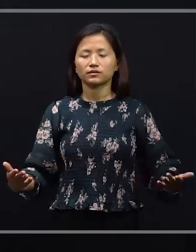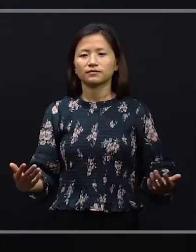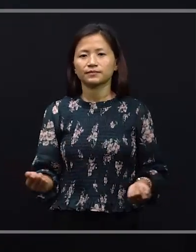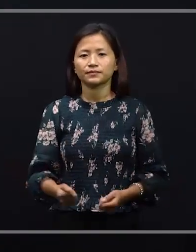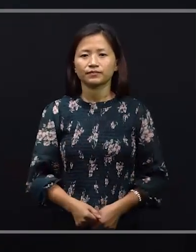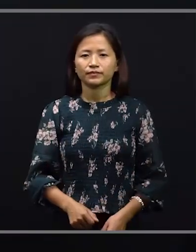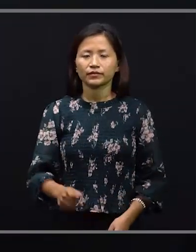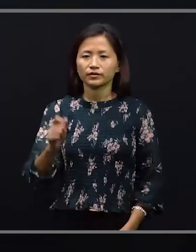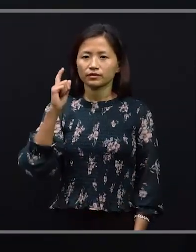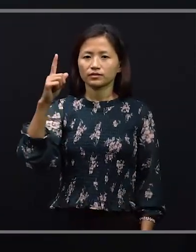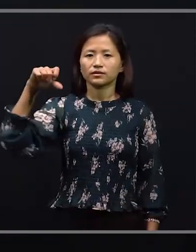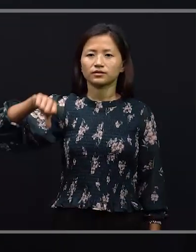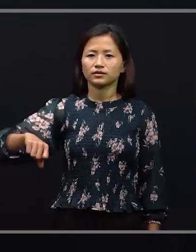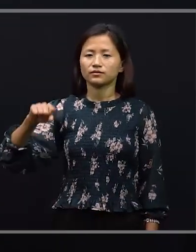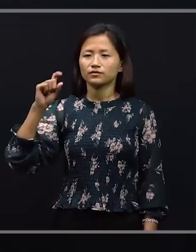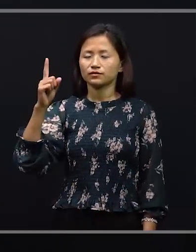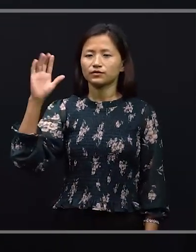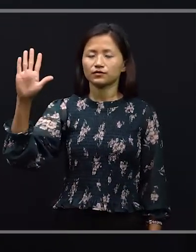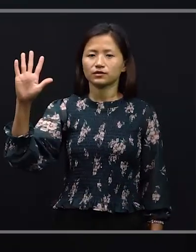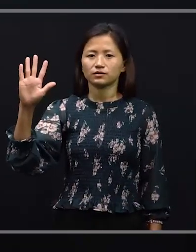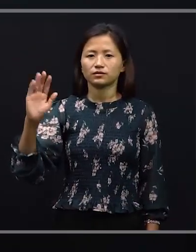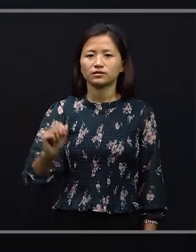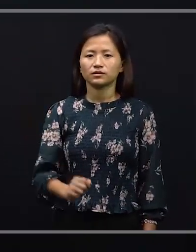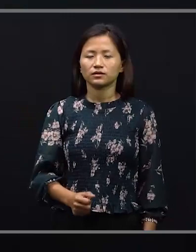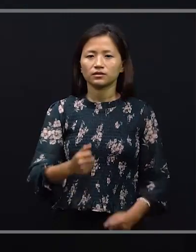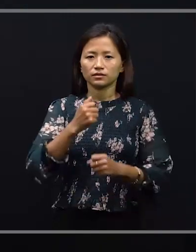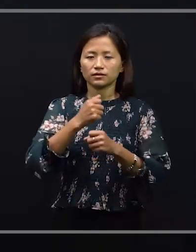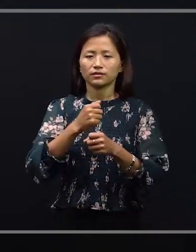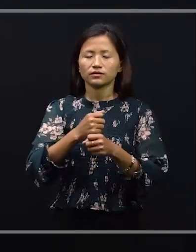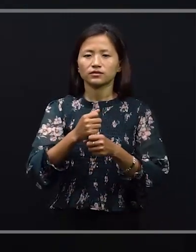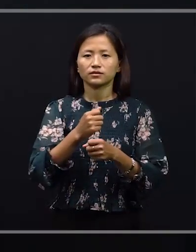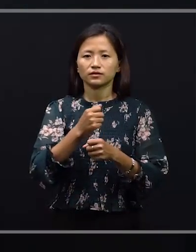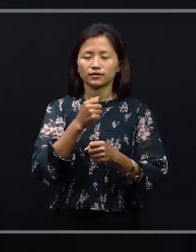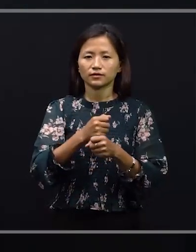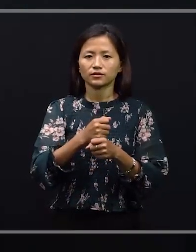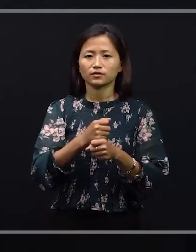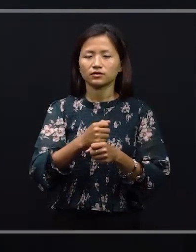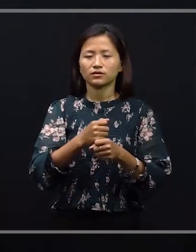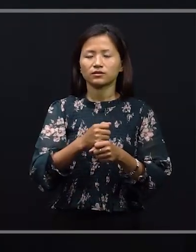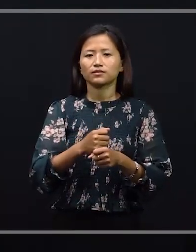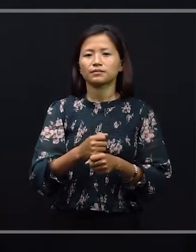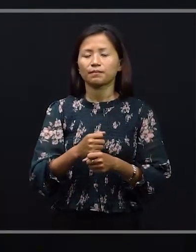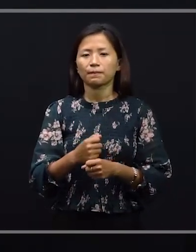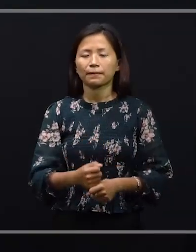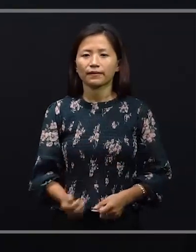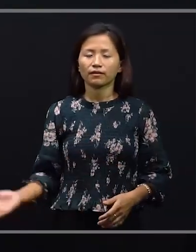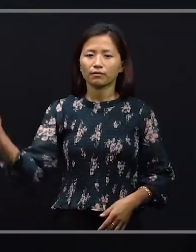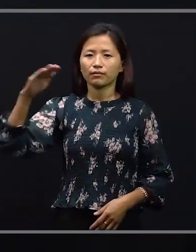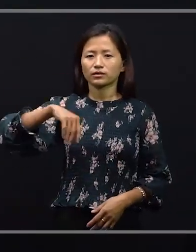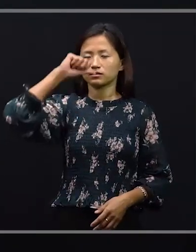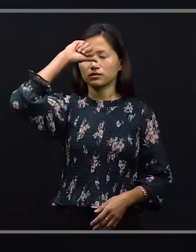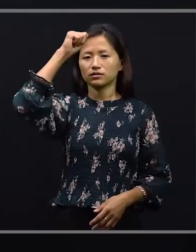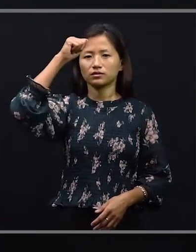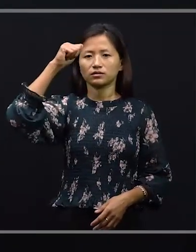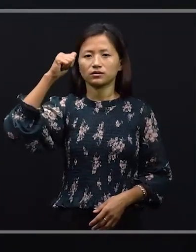was, in 1915, okay, in 1915, Gandhiji returned back to India. He came back to India,